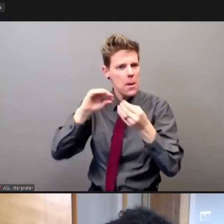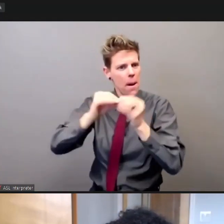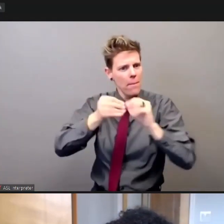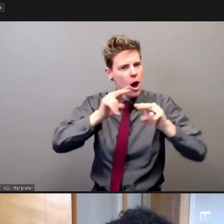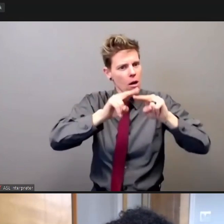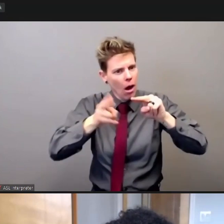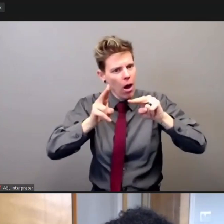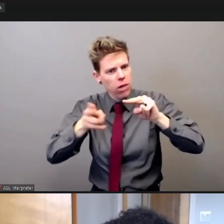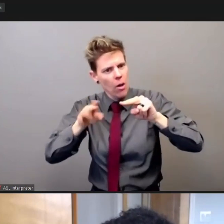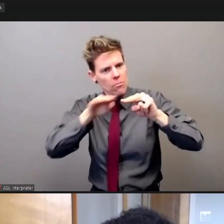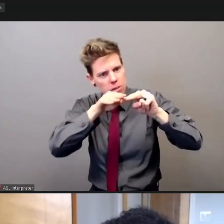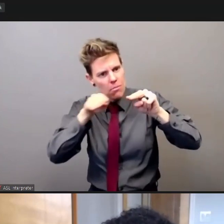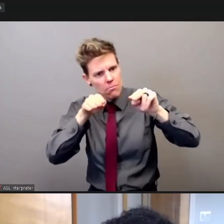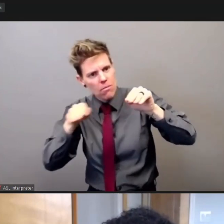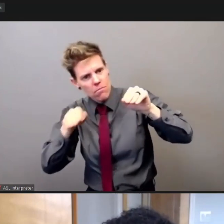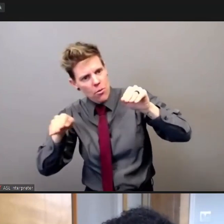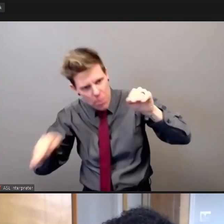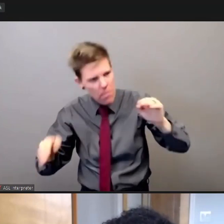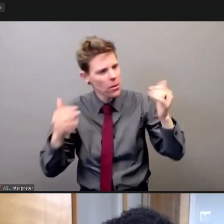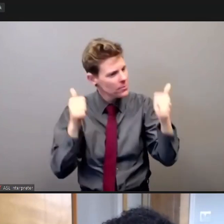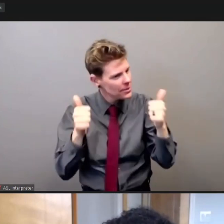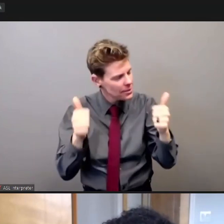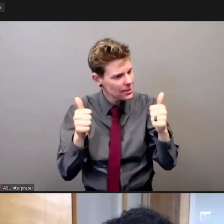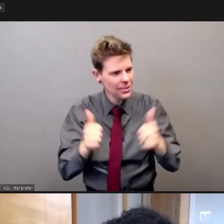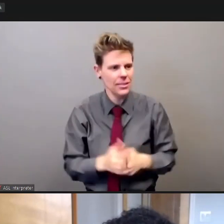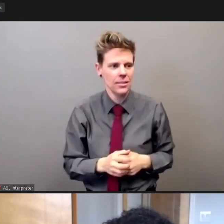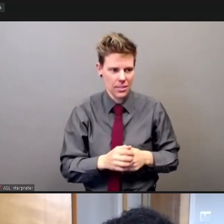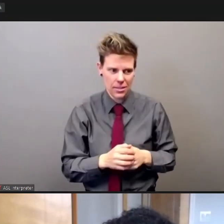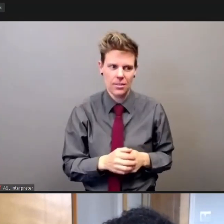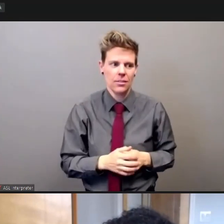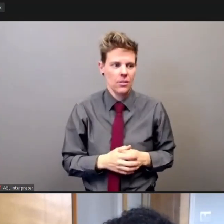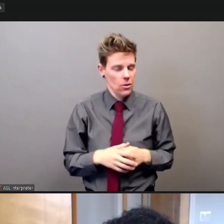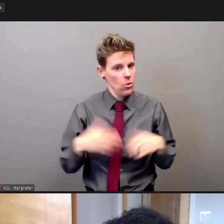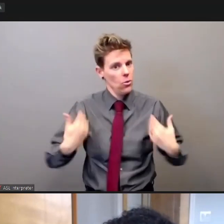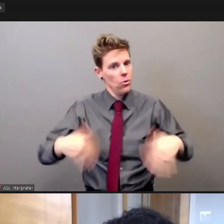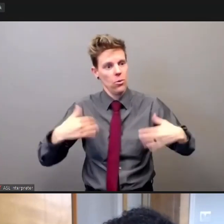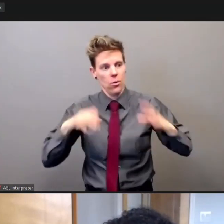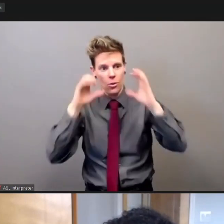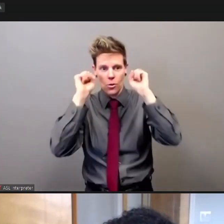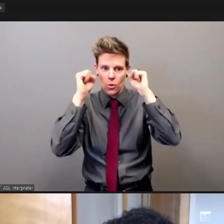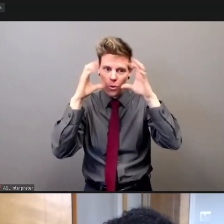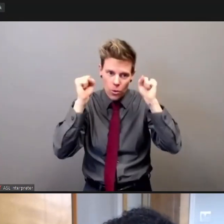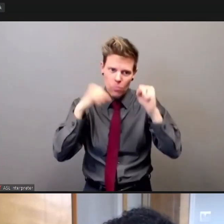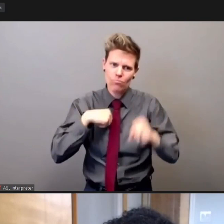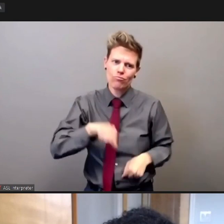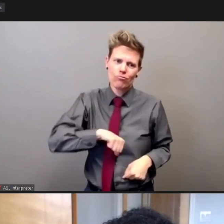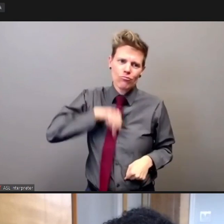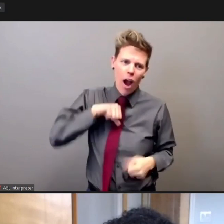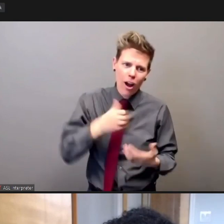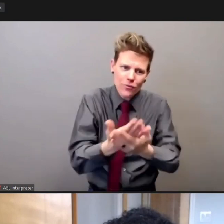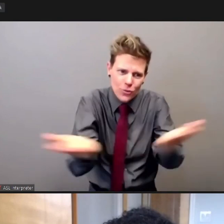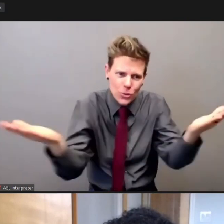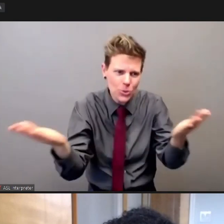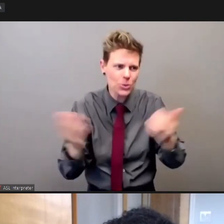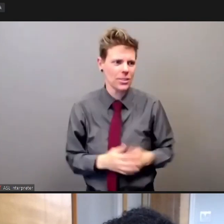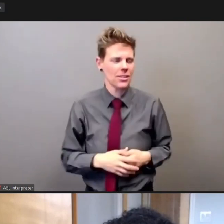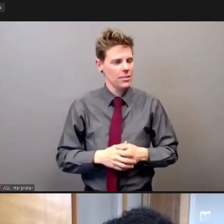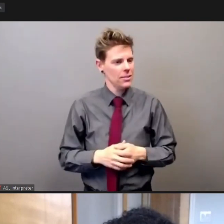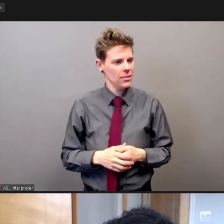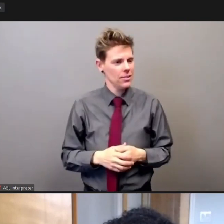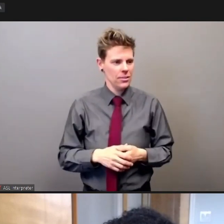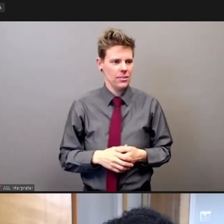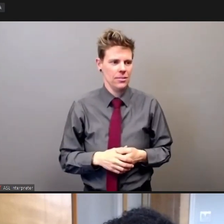is noteworthy how far we've come. And we should all be really proud. And then the way we always said, don't let